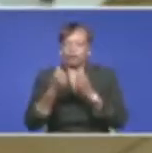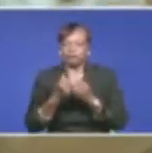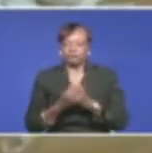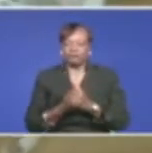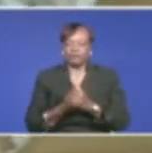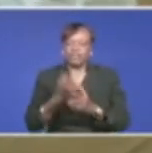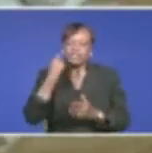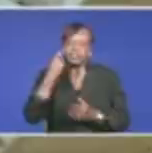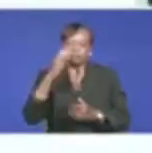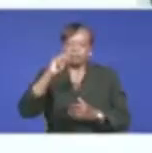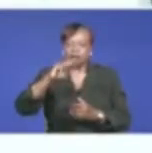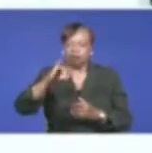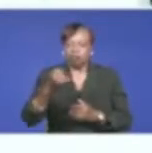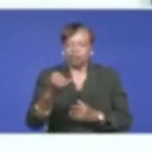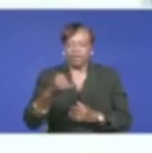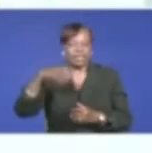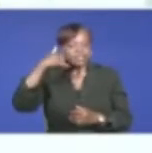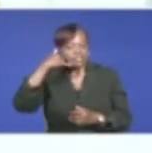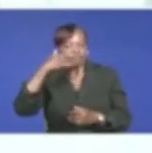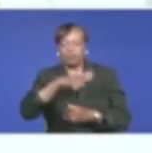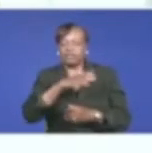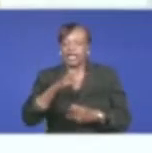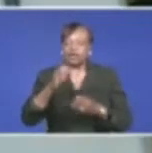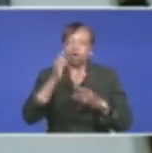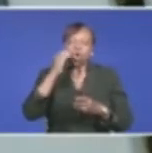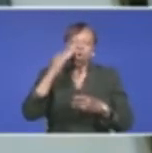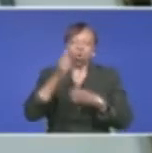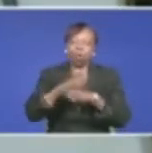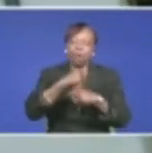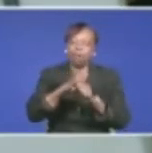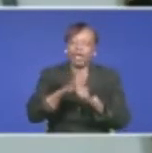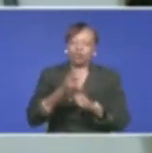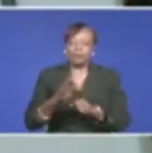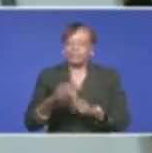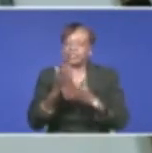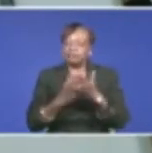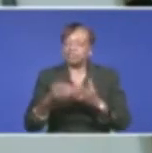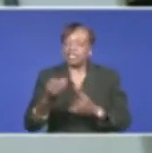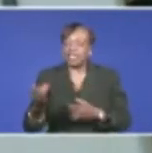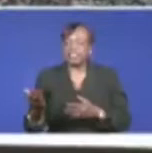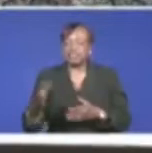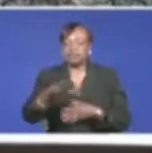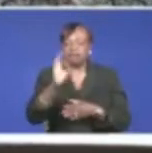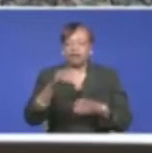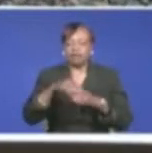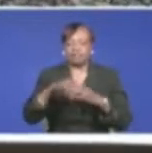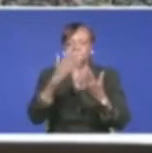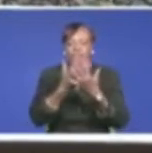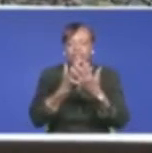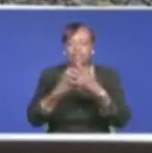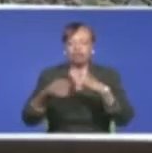Suspected marijuana packages, cell phones, and homemade weapons, some of the items discovered on the prison compound during a search